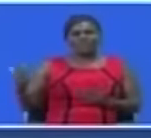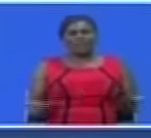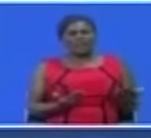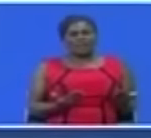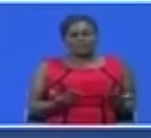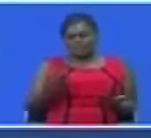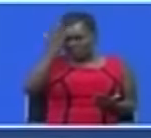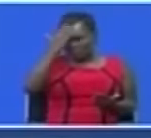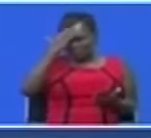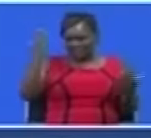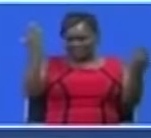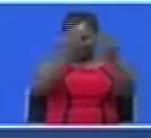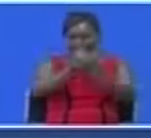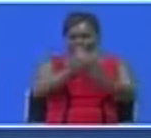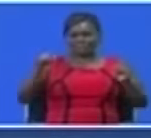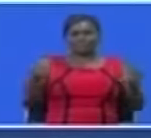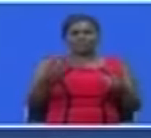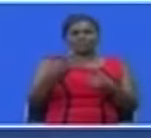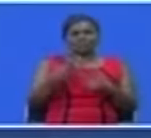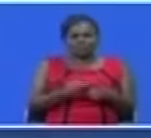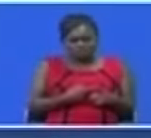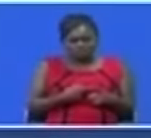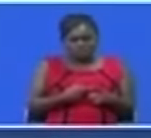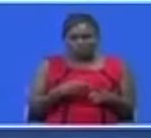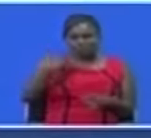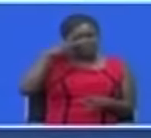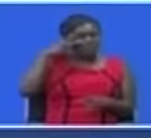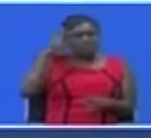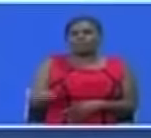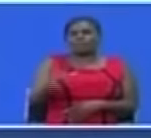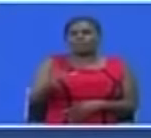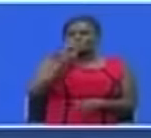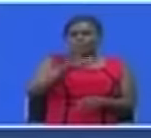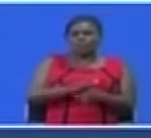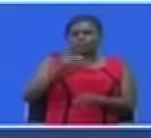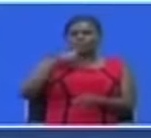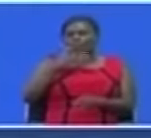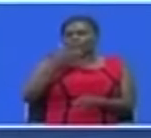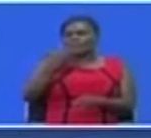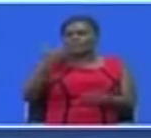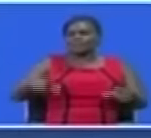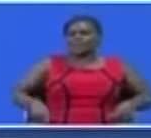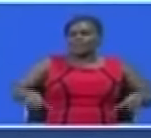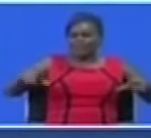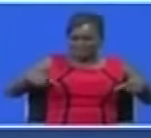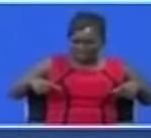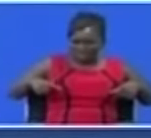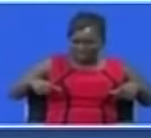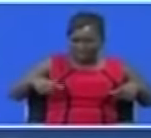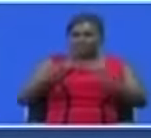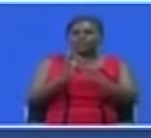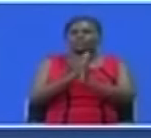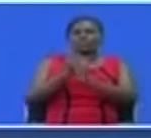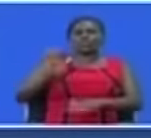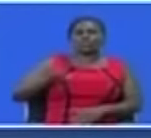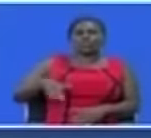welcome back to Monday Night News. Now, from the ashes of a terror attack to the promise of a new and better life, that is the